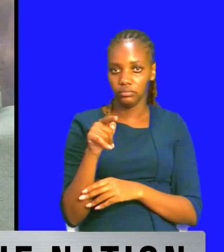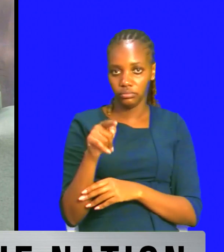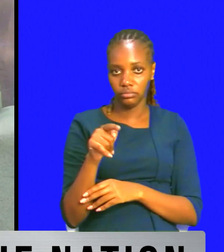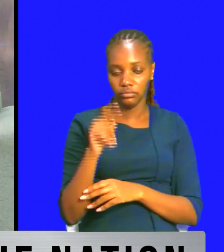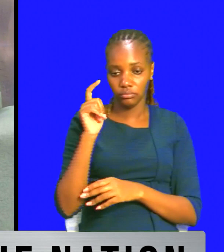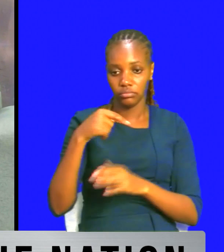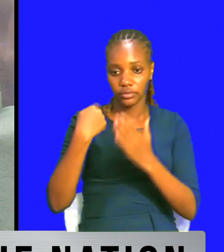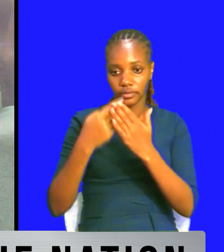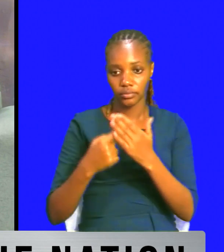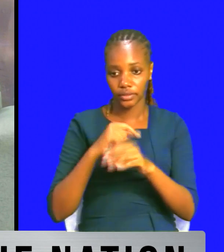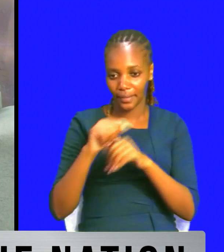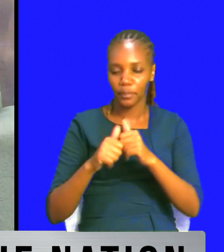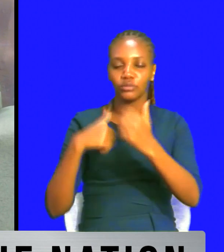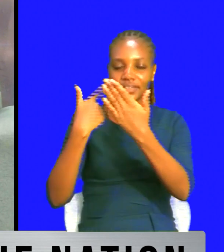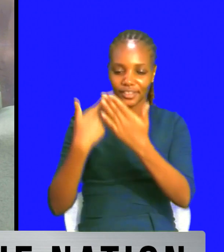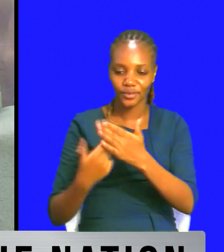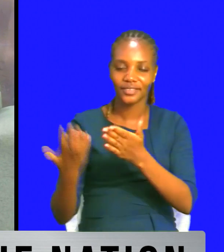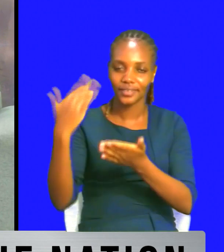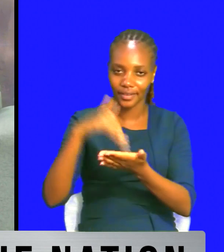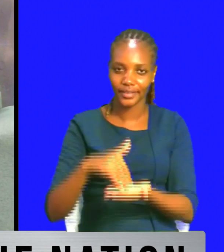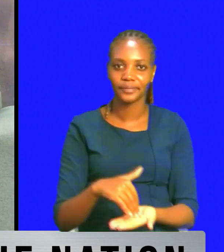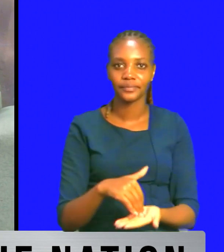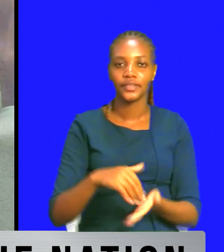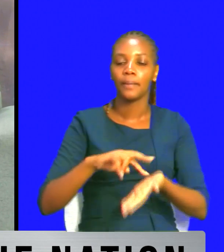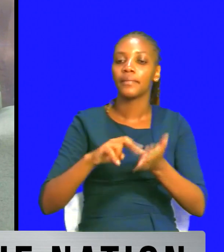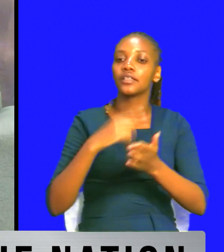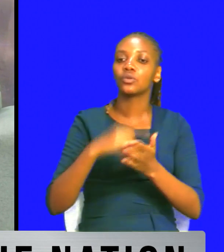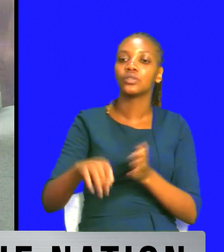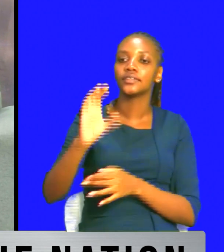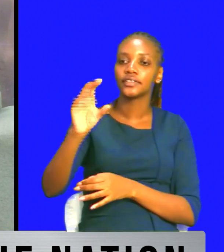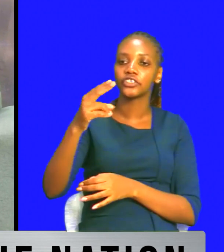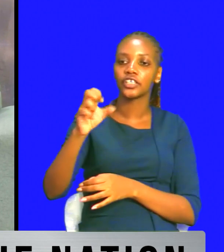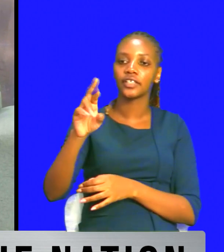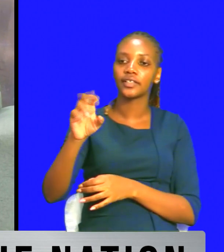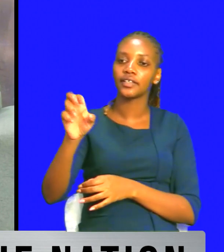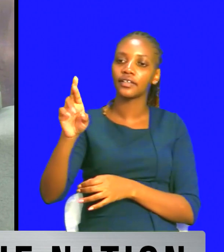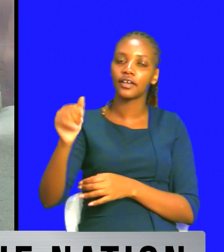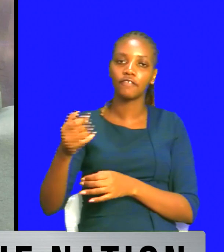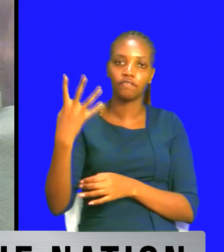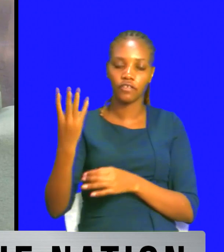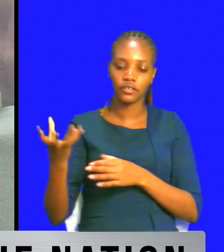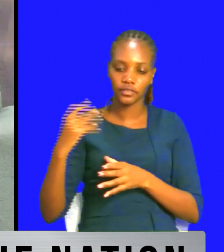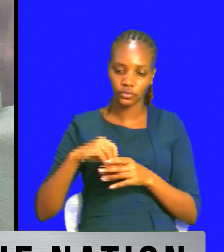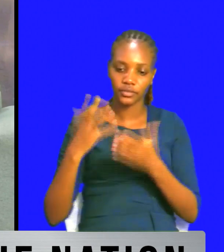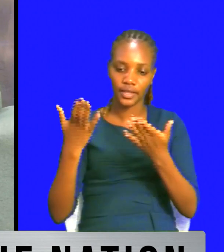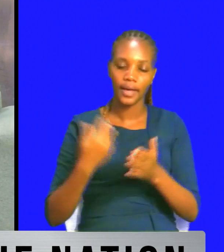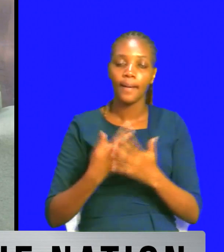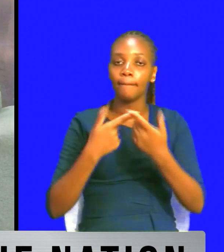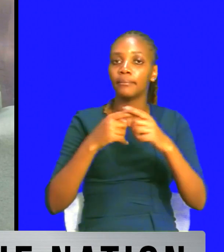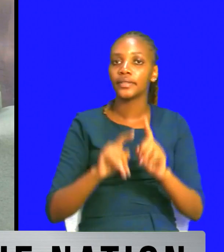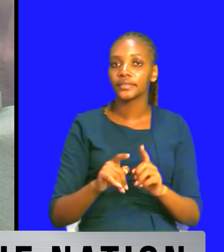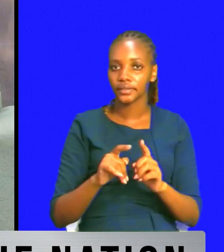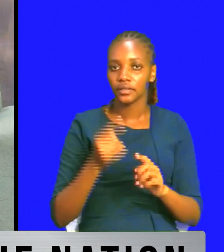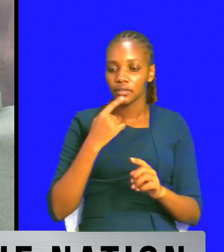talk about the talks again. So that means that Cherera 4 is around there. But the issue that came up is that they are saying they're going to